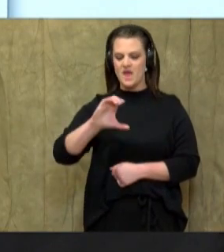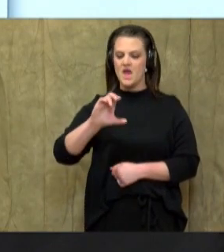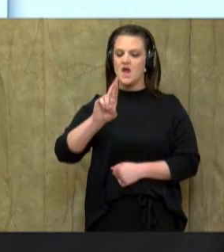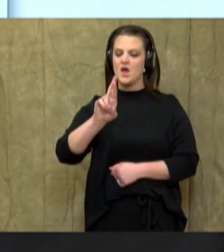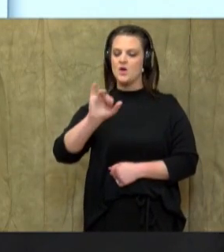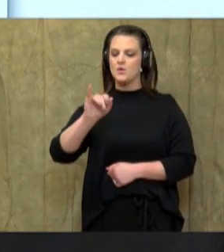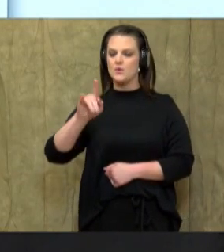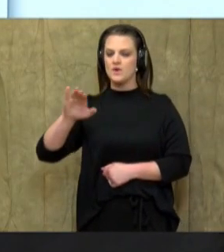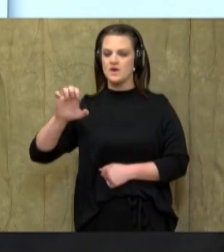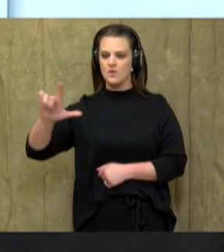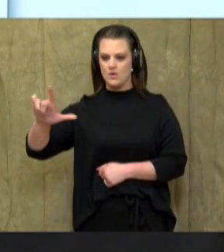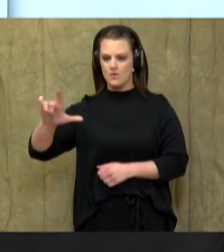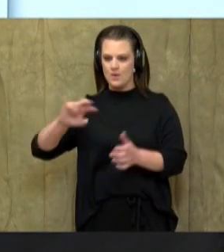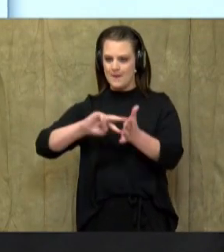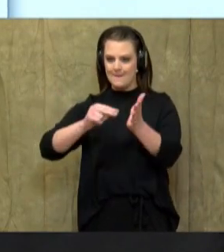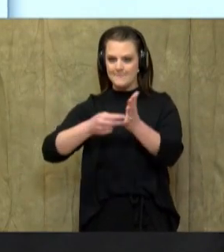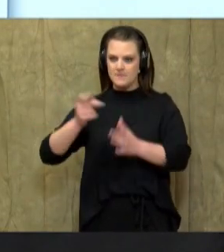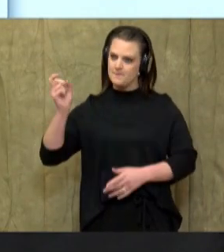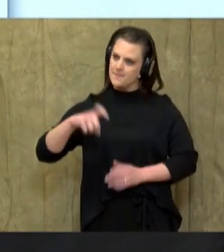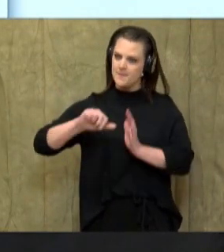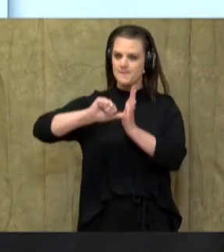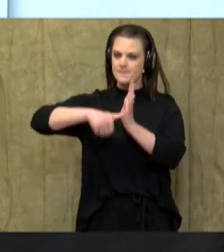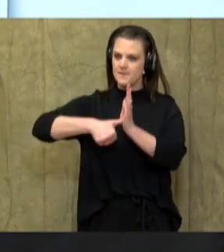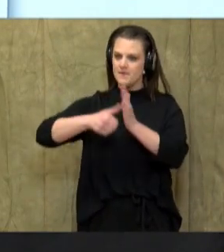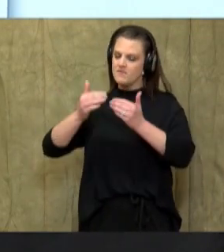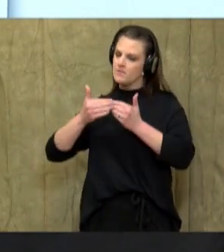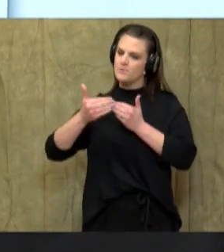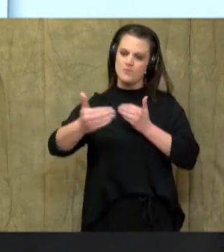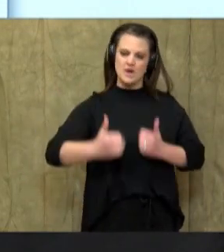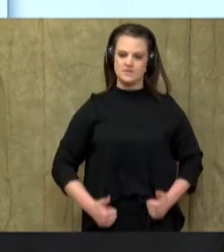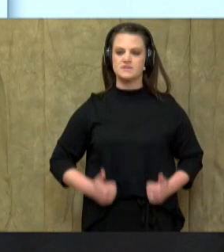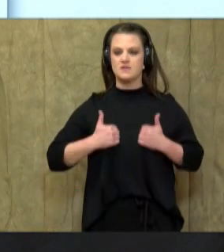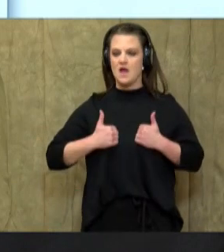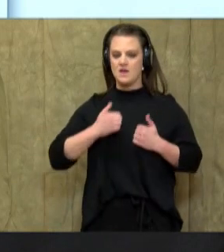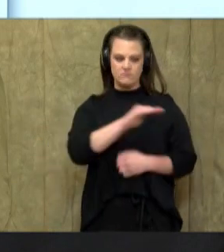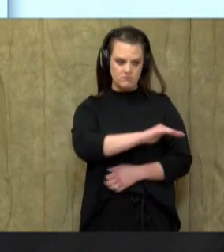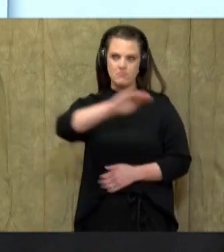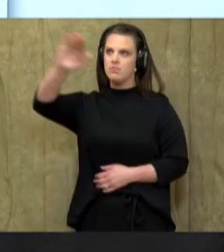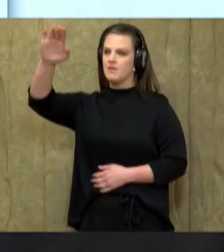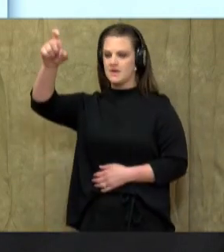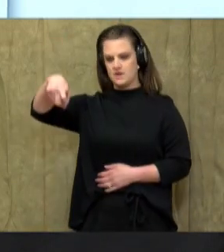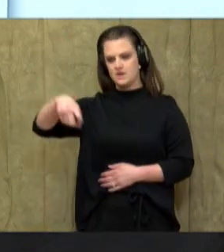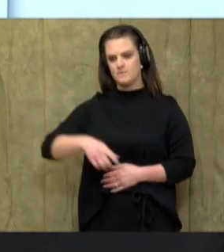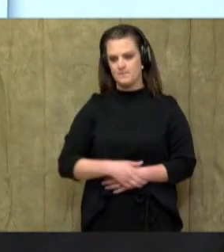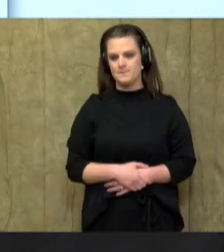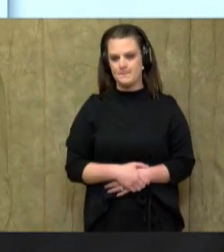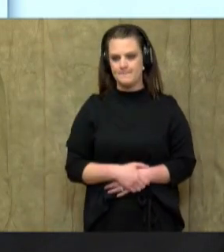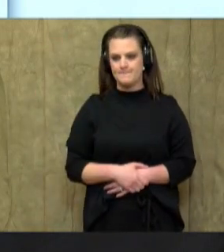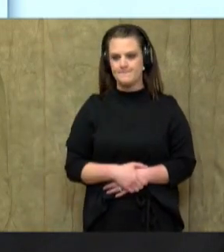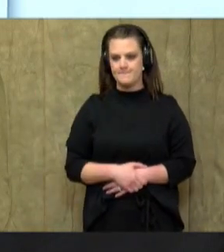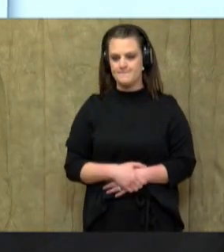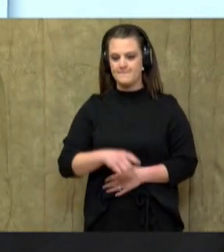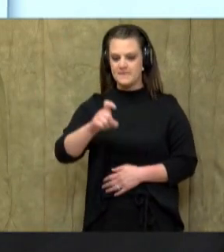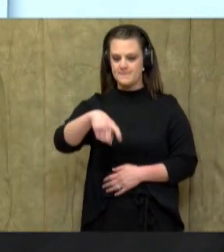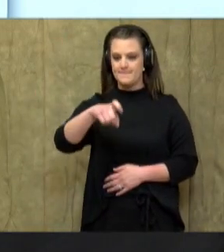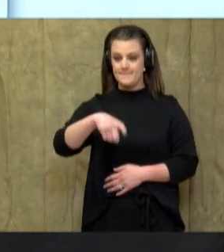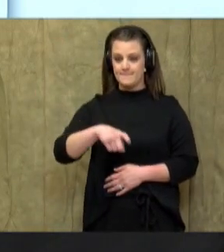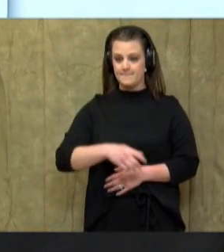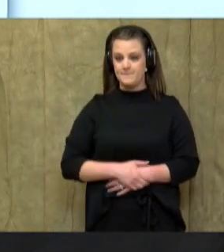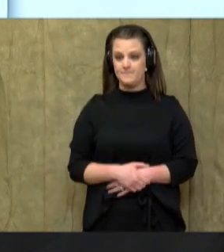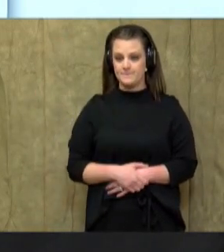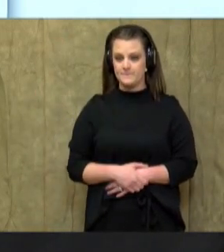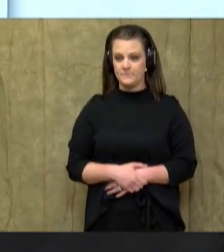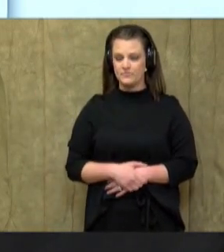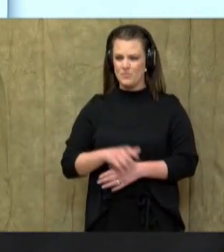skill, boys and girls, that you will need for the rest of your life. So this skill is necessary when the author